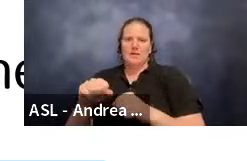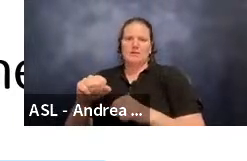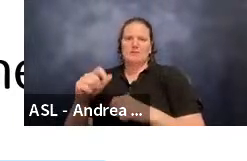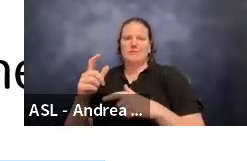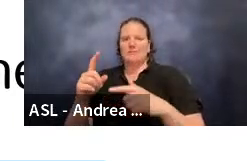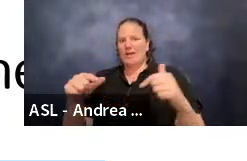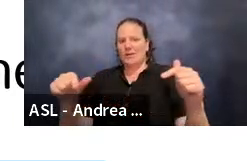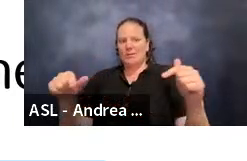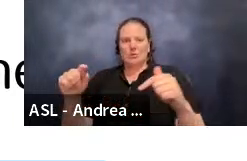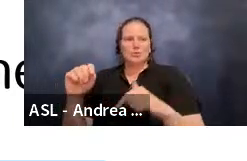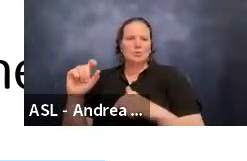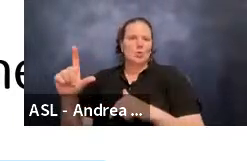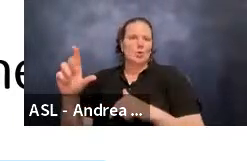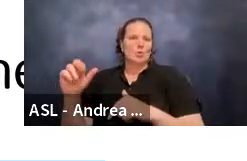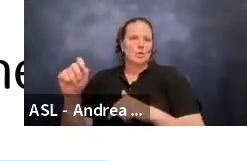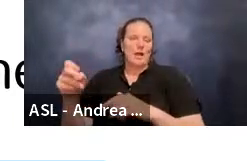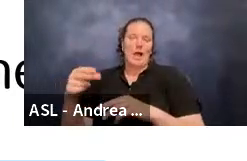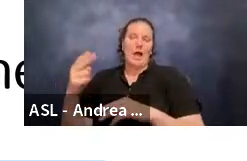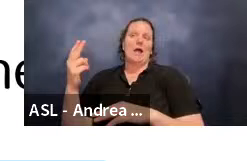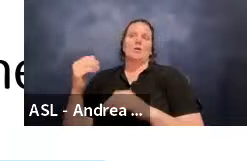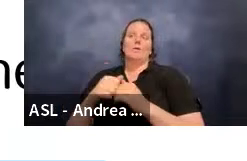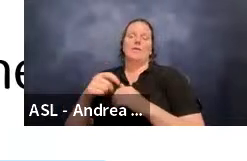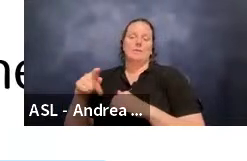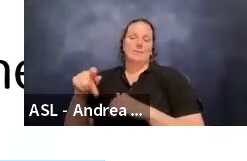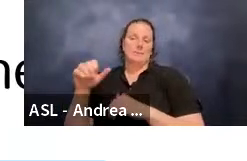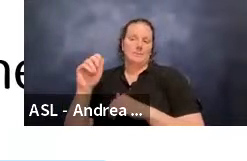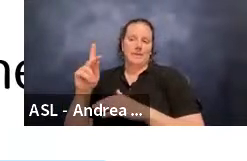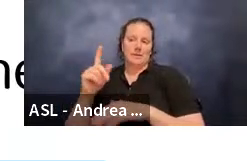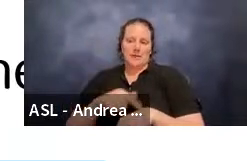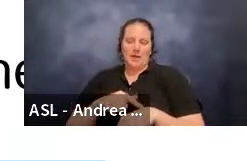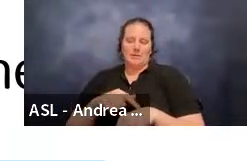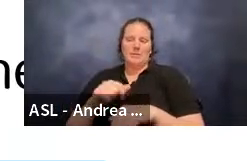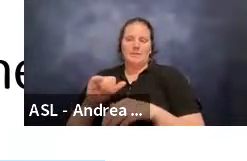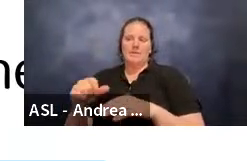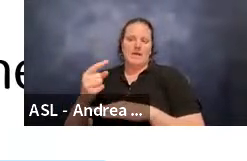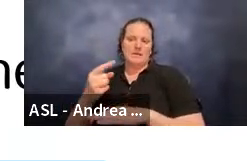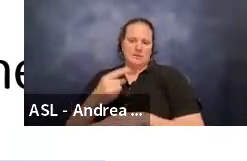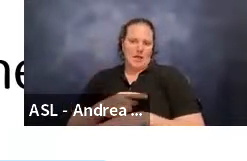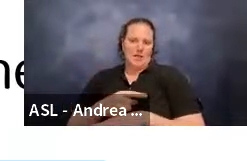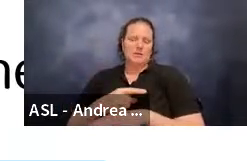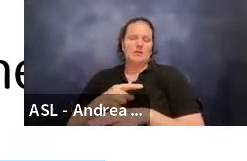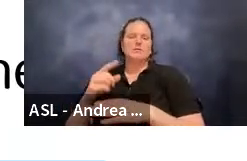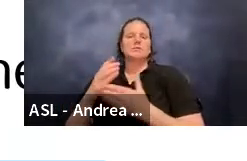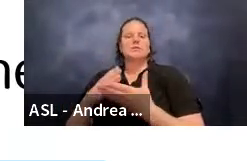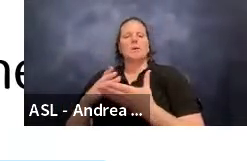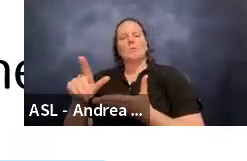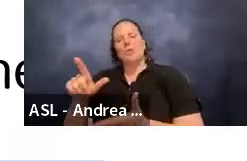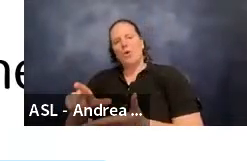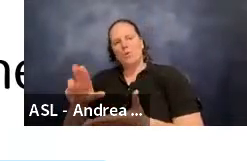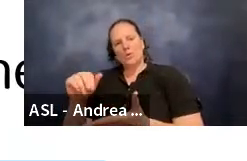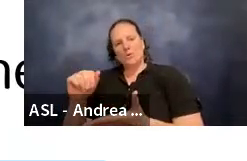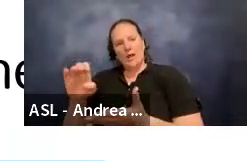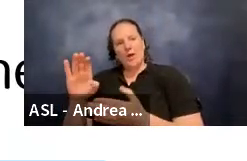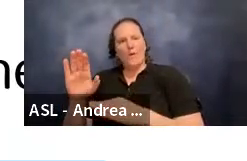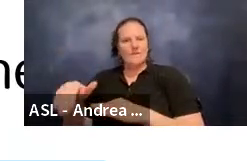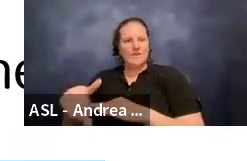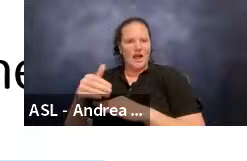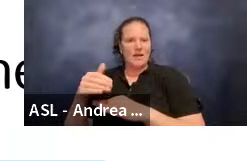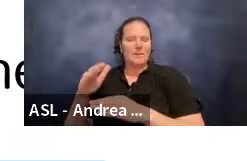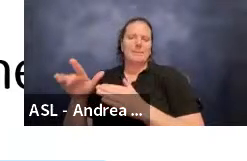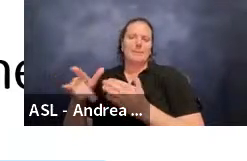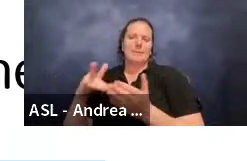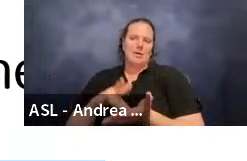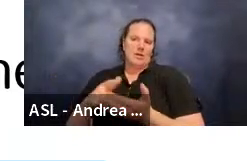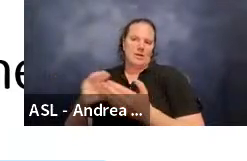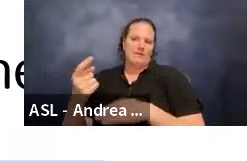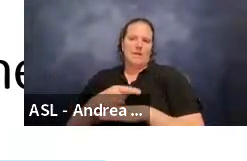rates, higher toll rates during the peak periods of the day, while those might be lower rates overnight and during the middle of the day,